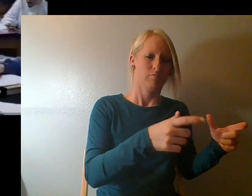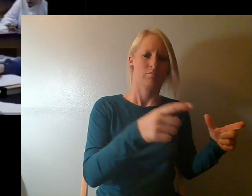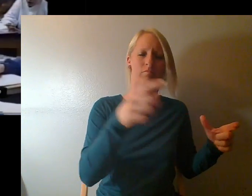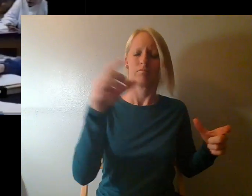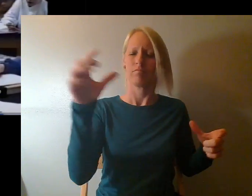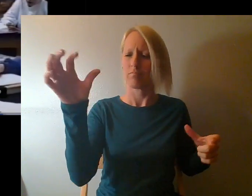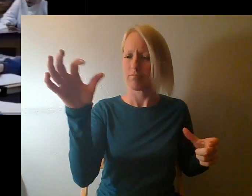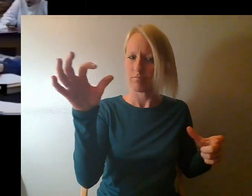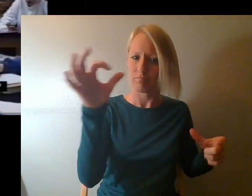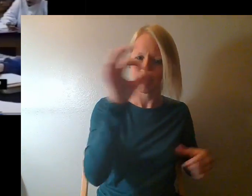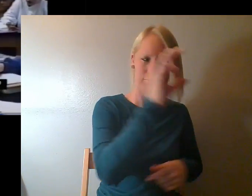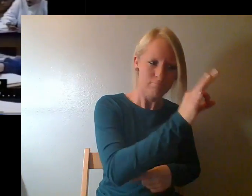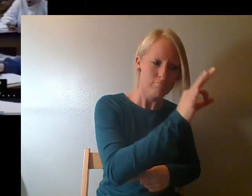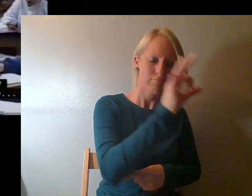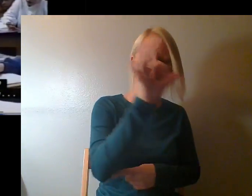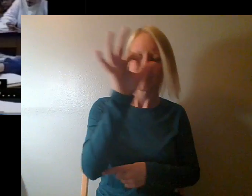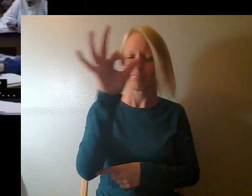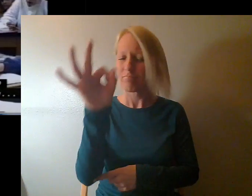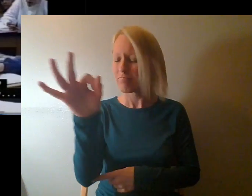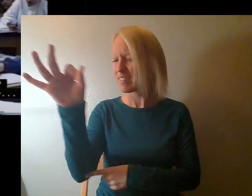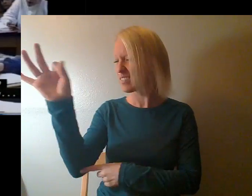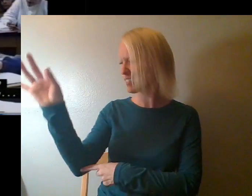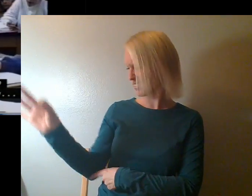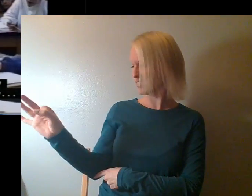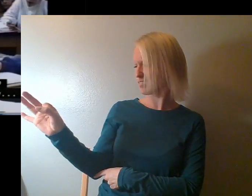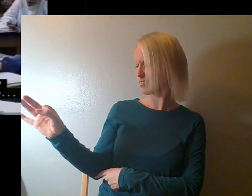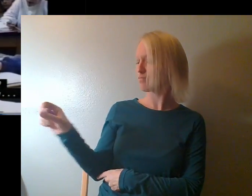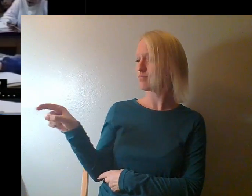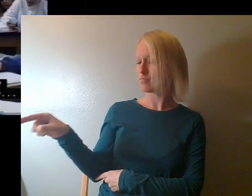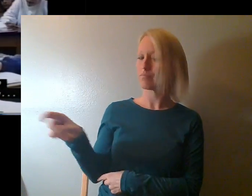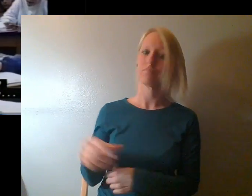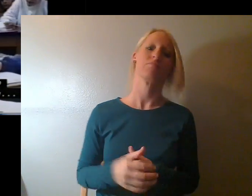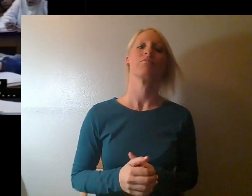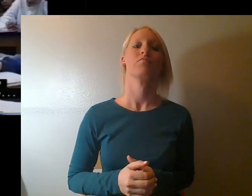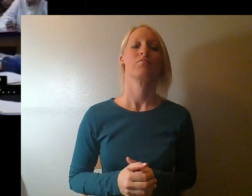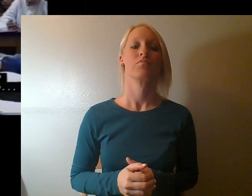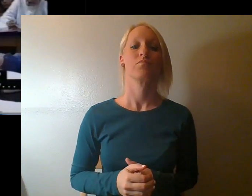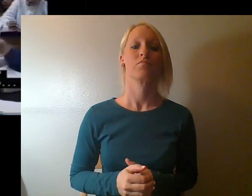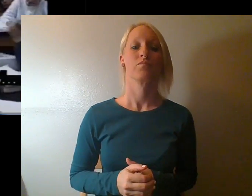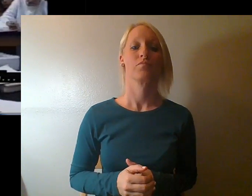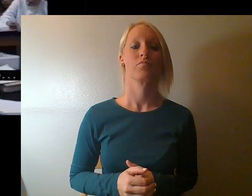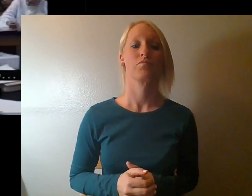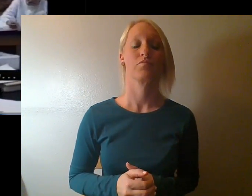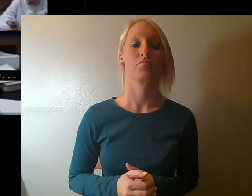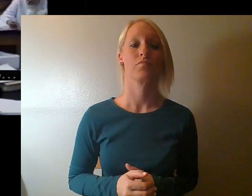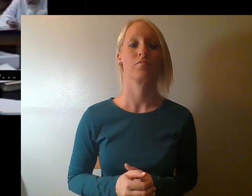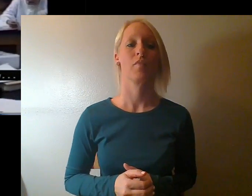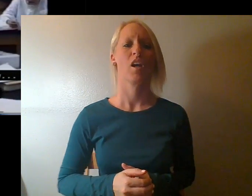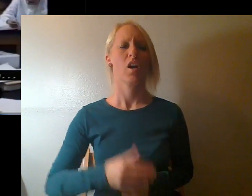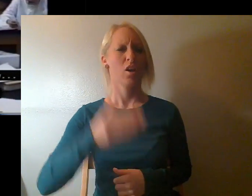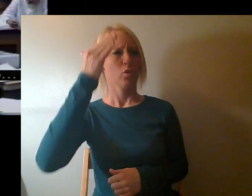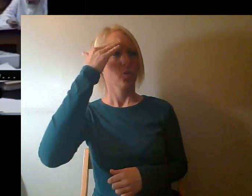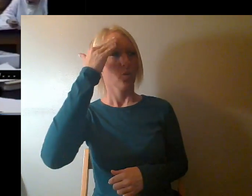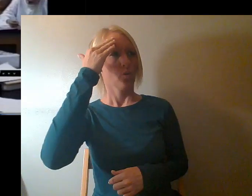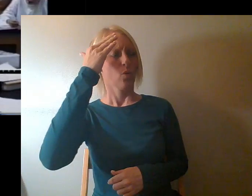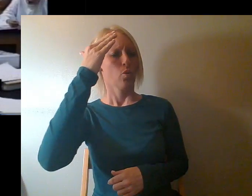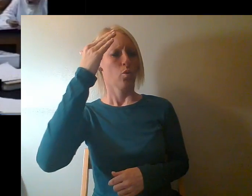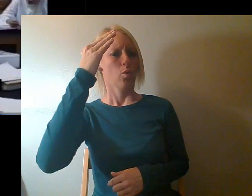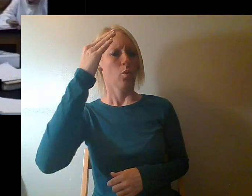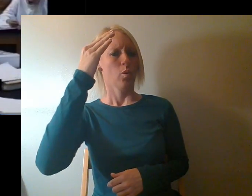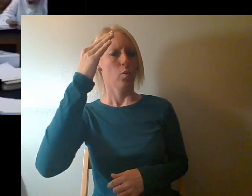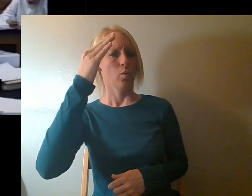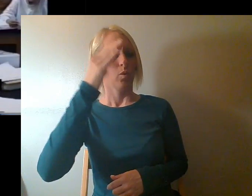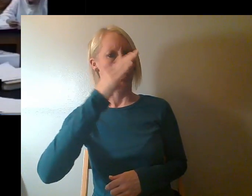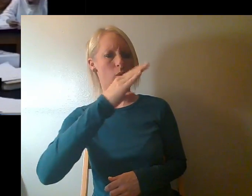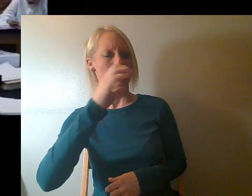I gonna say? But anyway, with the cell theory Yes. with Robert Hooke, Okay. was it 1665